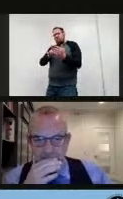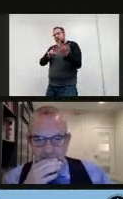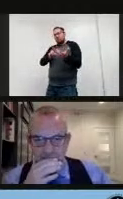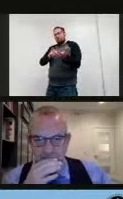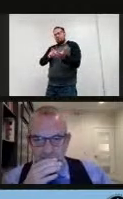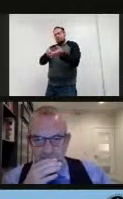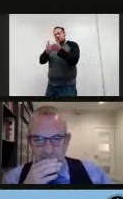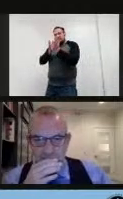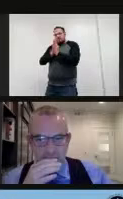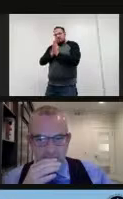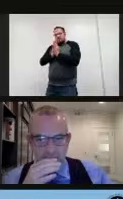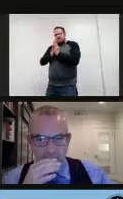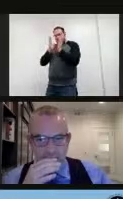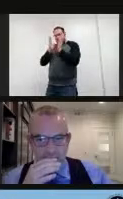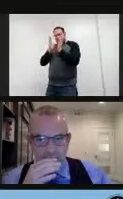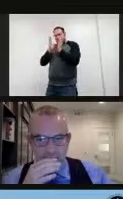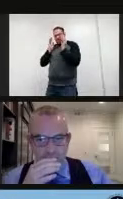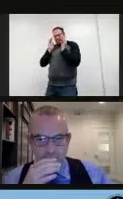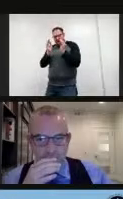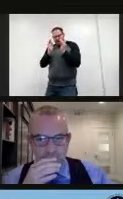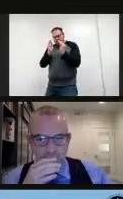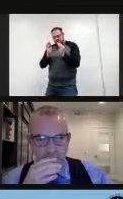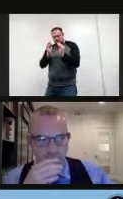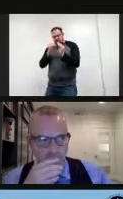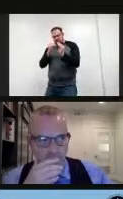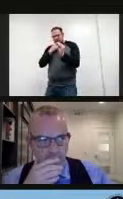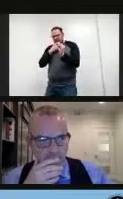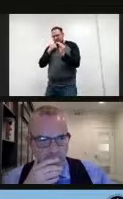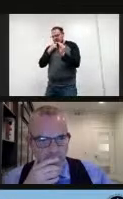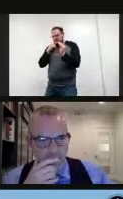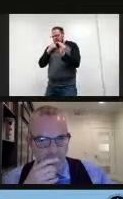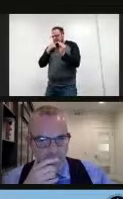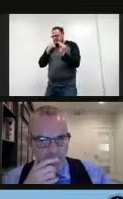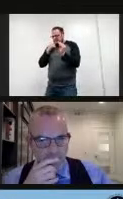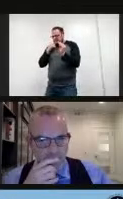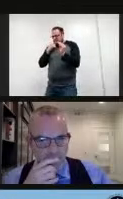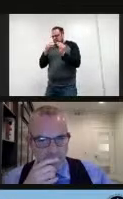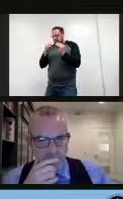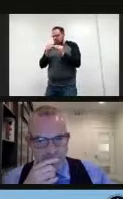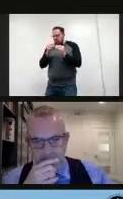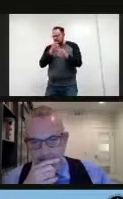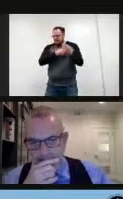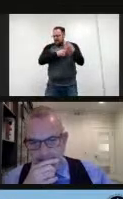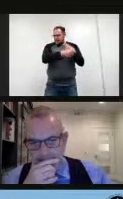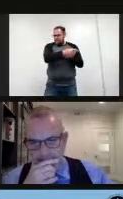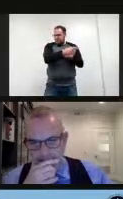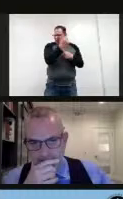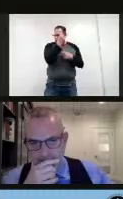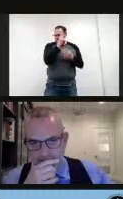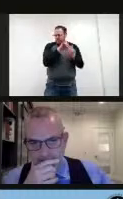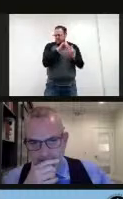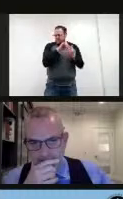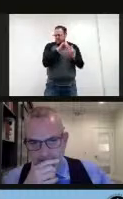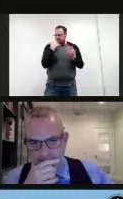to be taught, or more on behalf of, understand that we